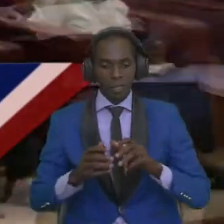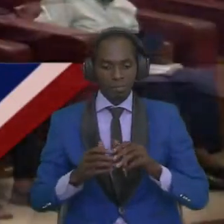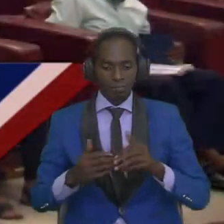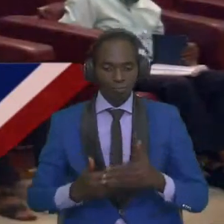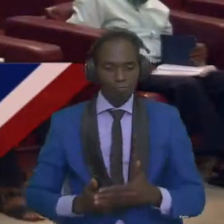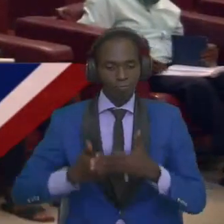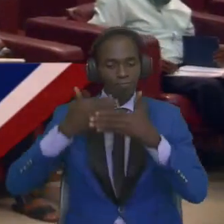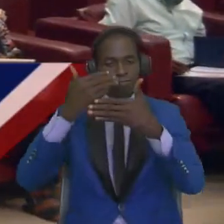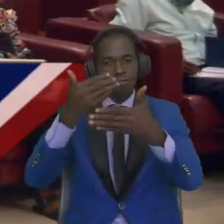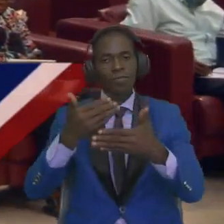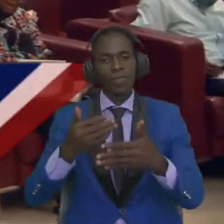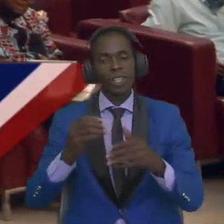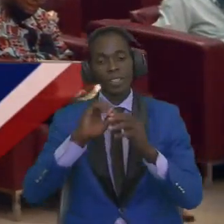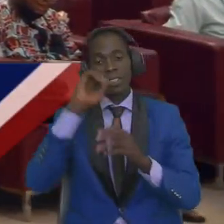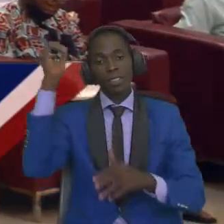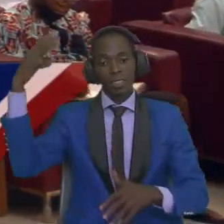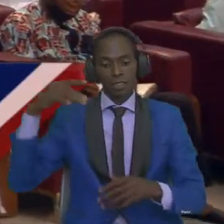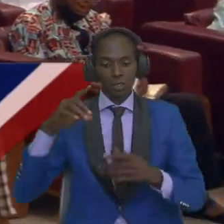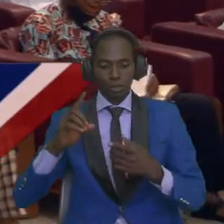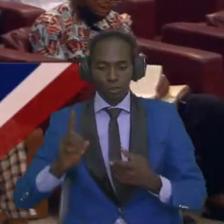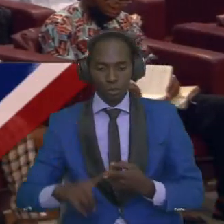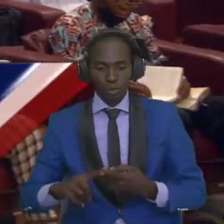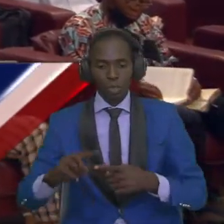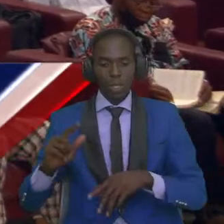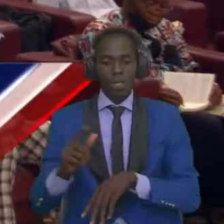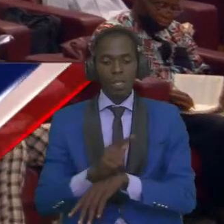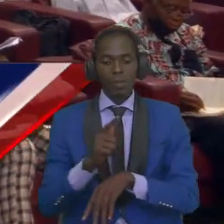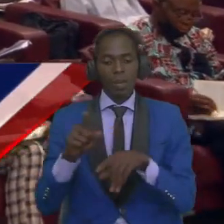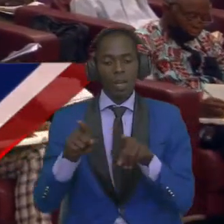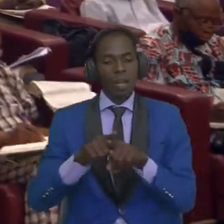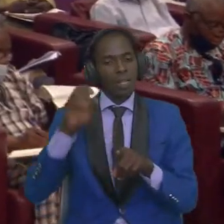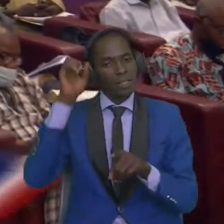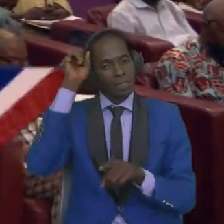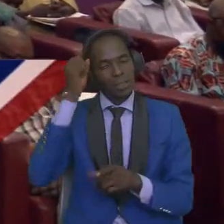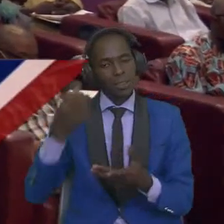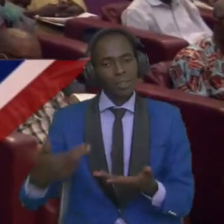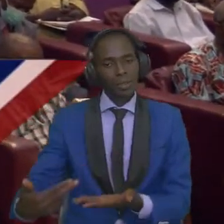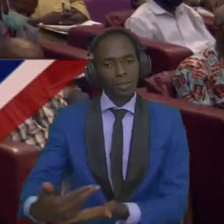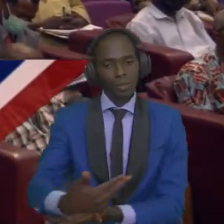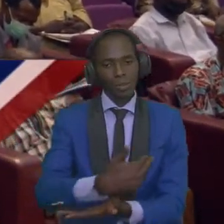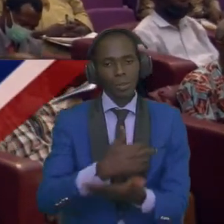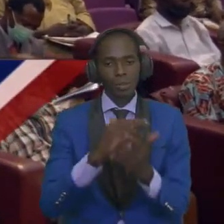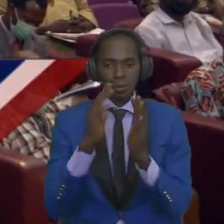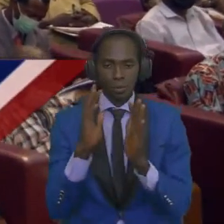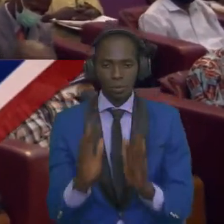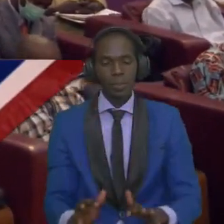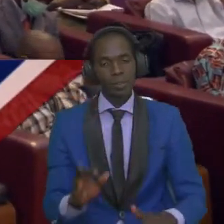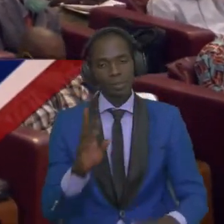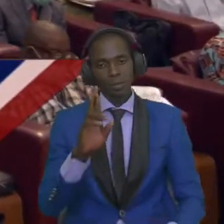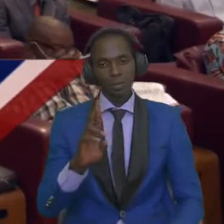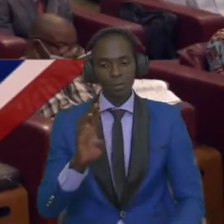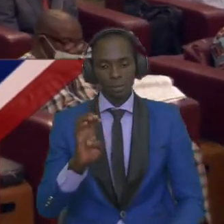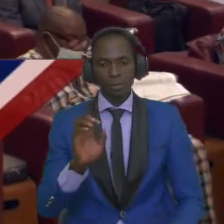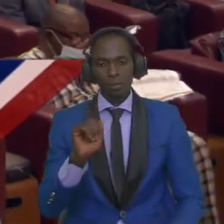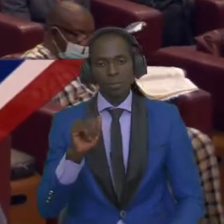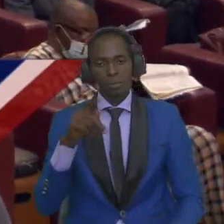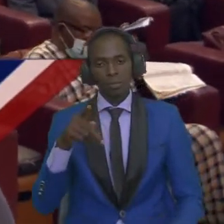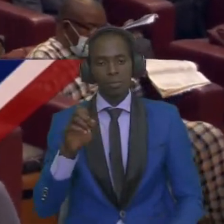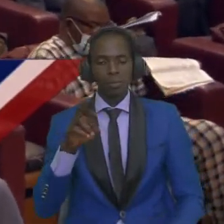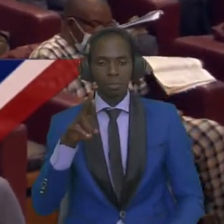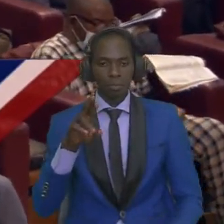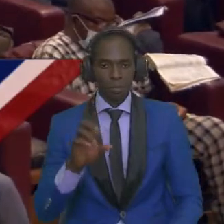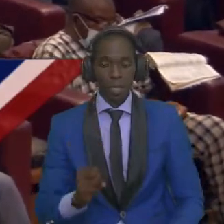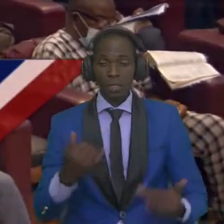labor as his reapers. Number one, abundant grace for a life